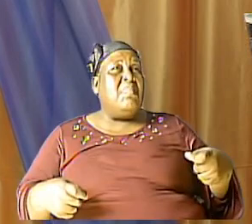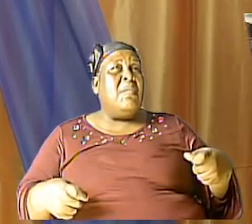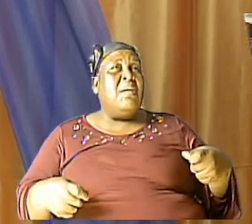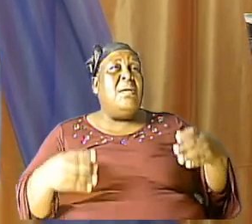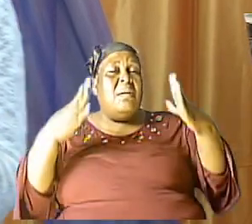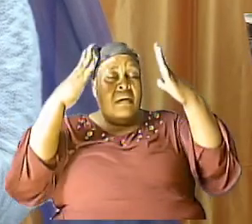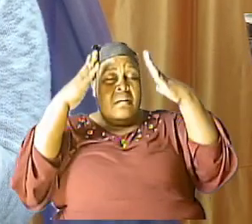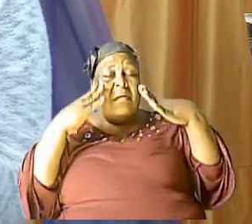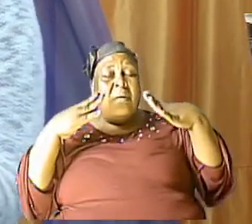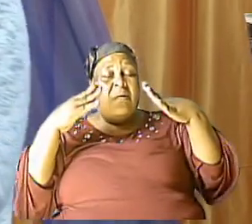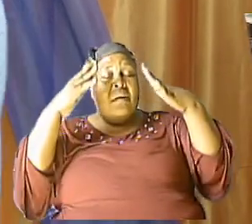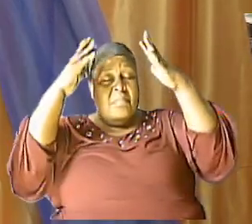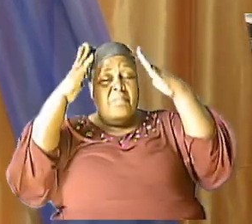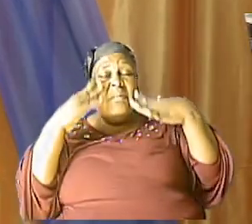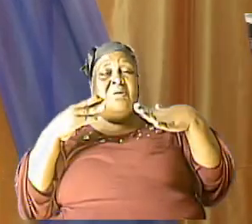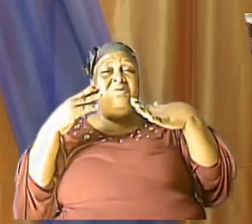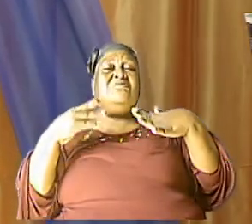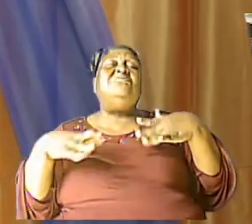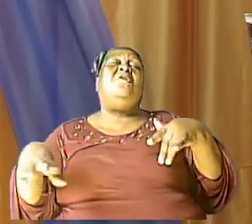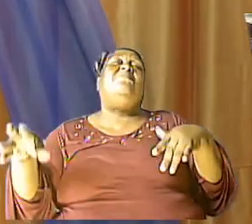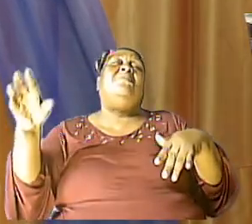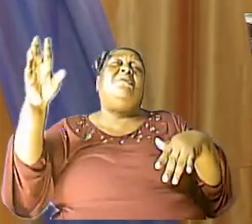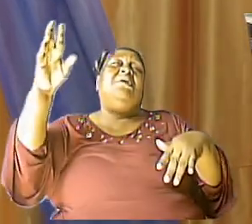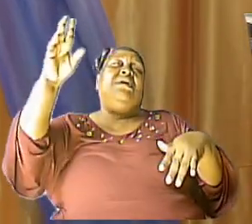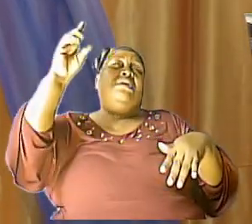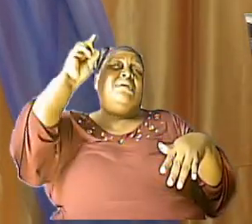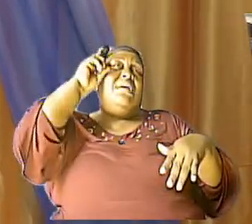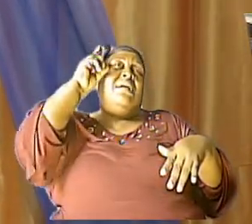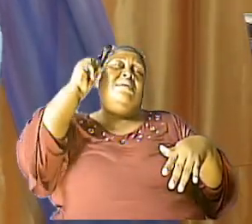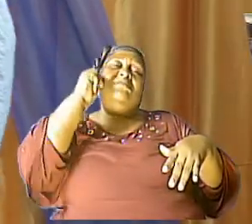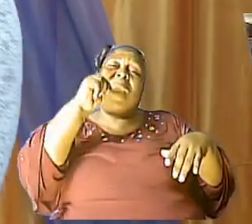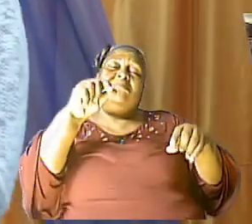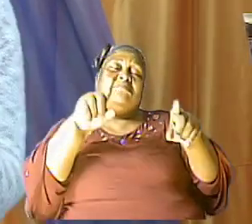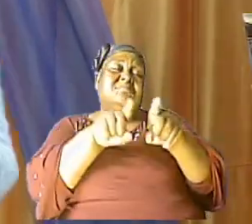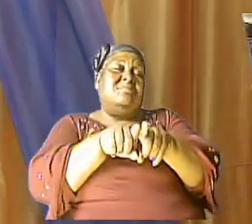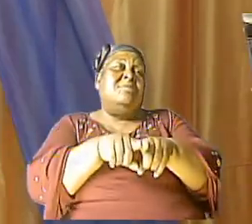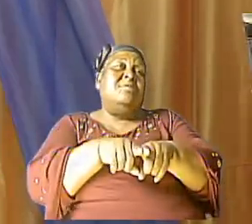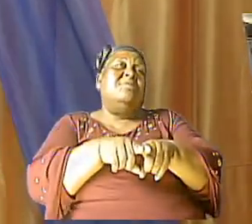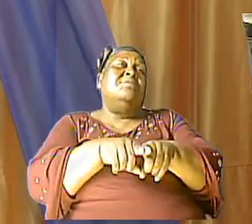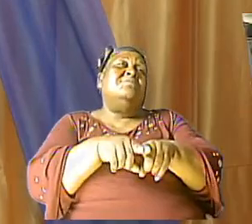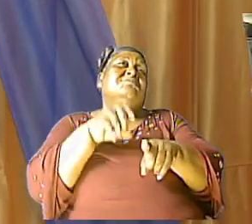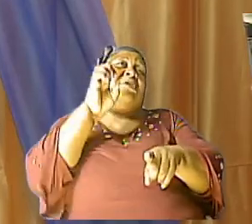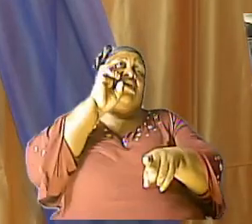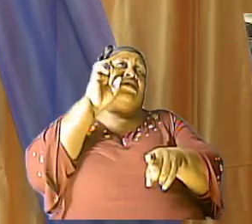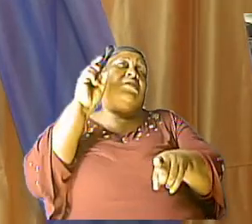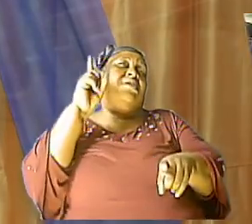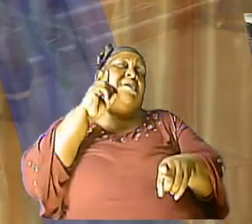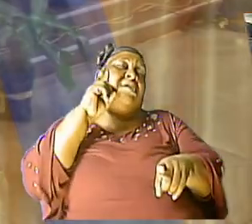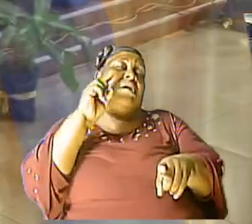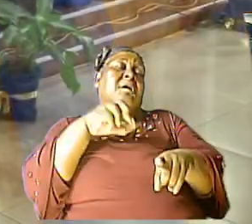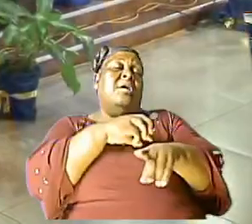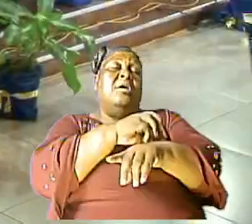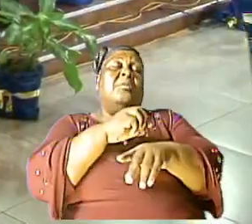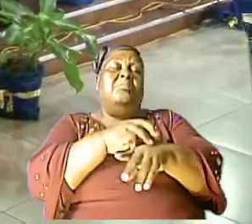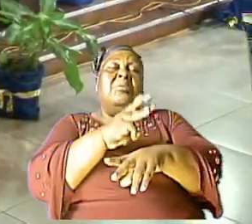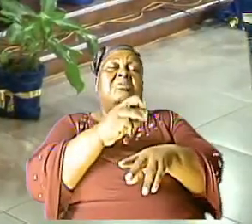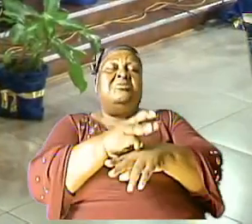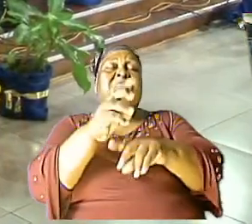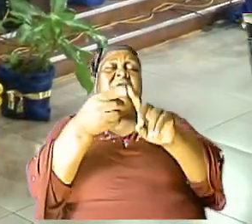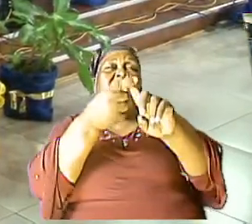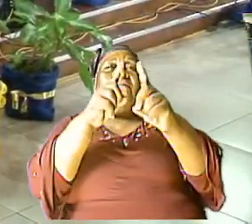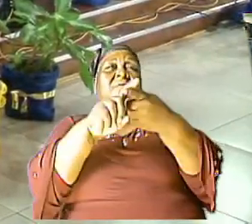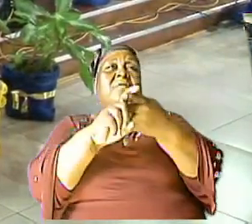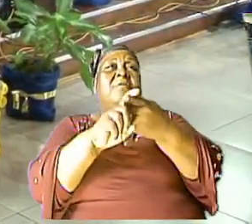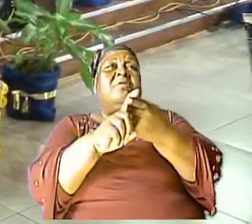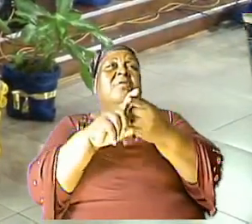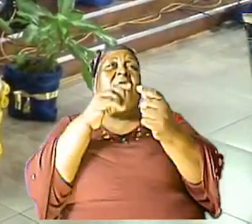Bishop, Bishop Daly and Sister Daly, all our ministers, friends, good wishers,